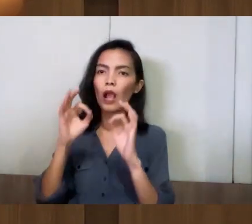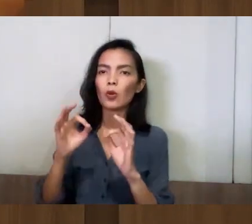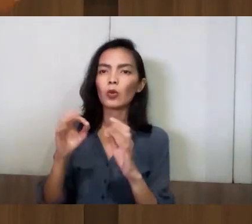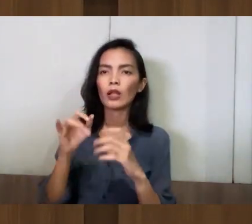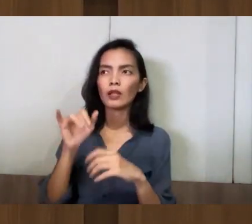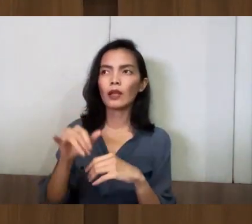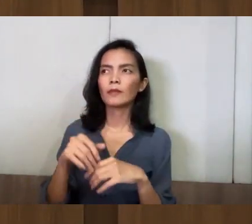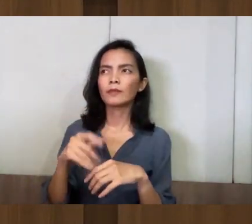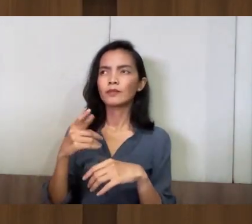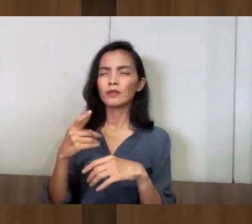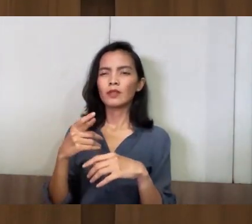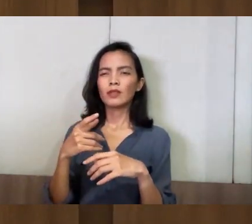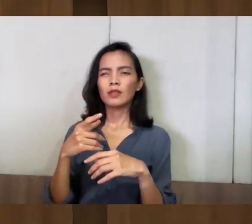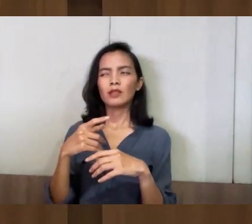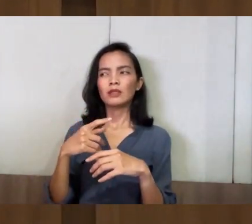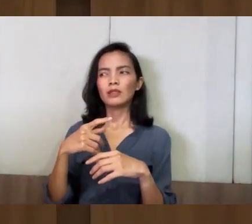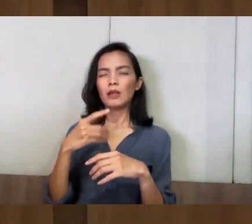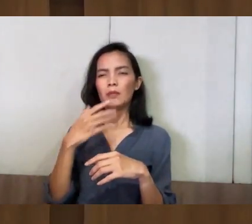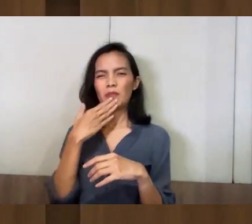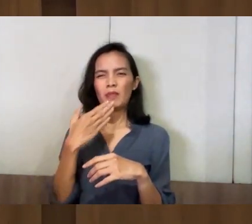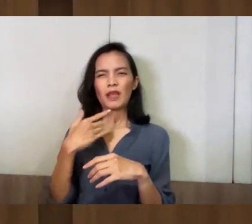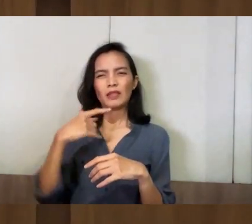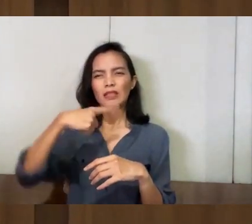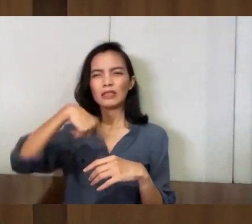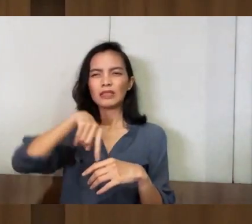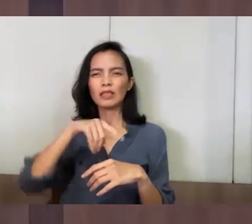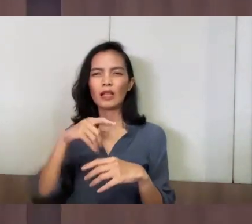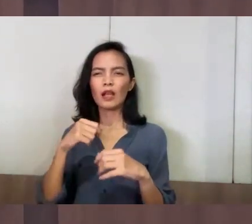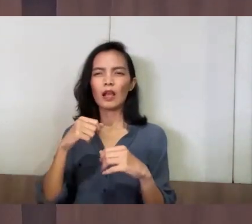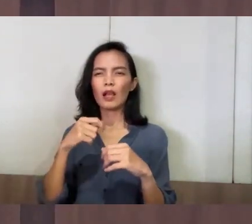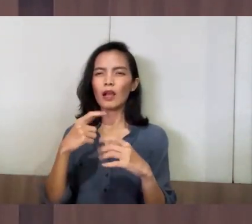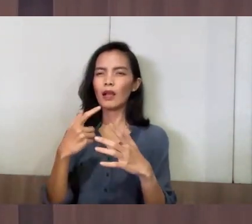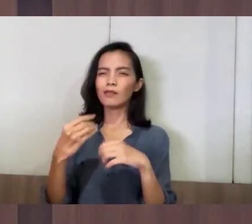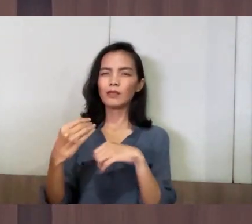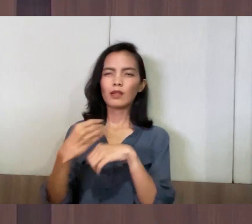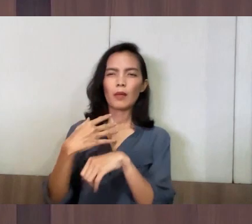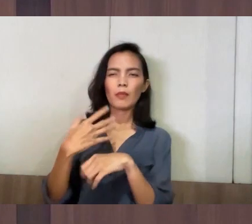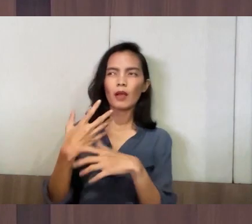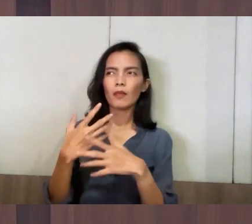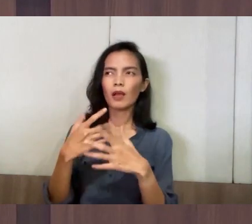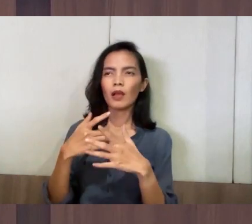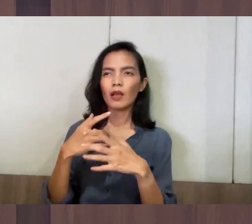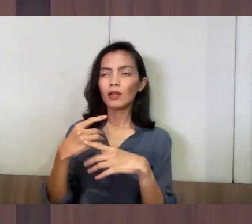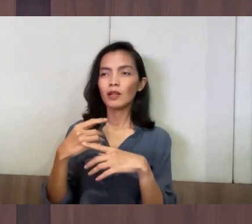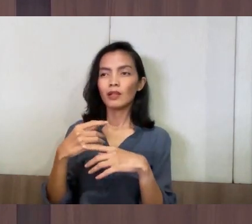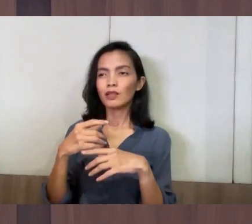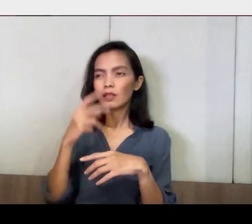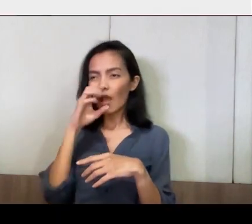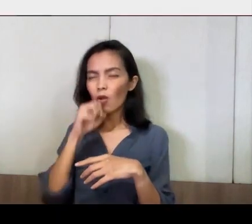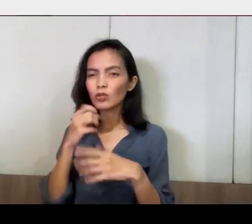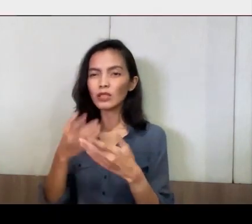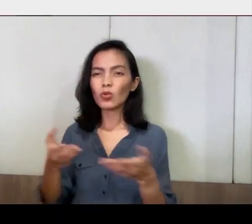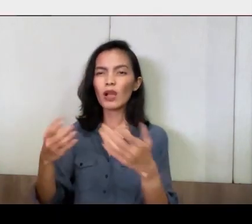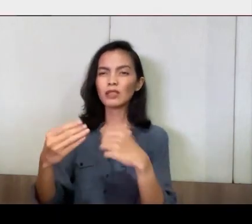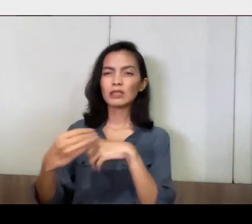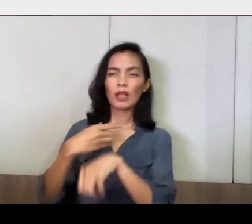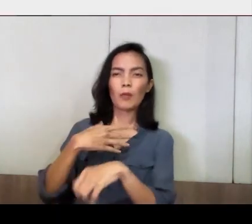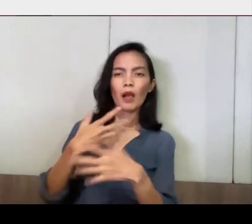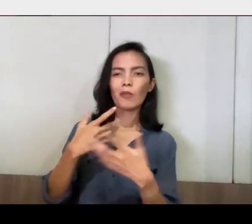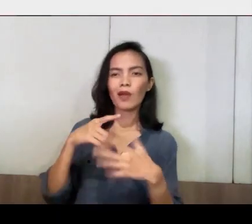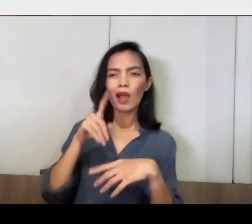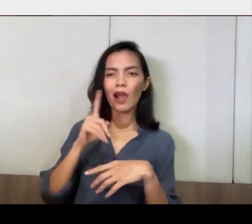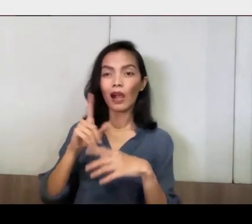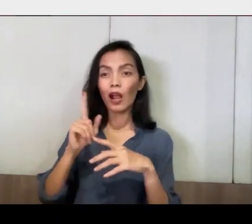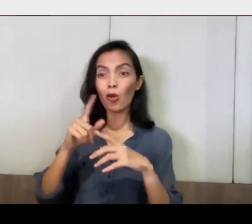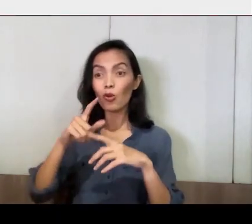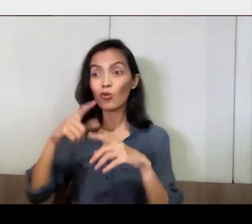be. Now, we can agree that the anomaly that we are facing right now, which is we need to